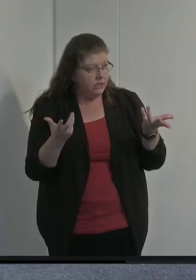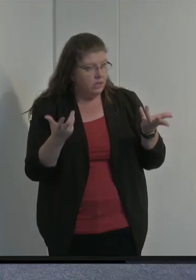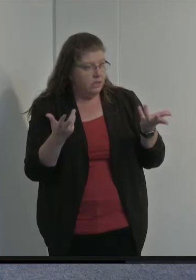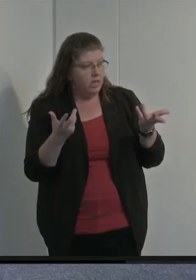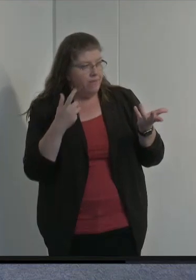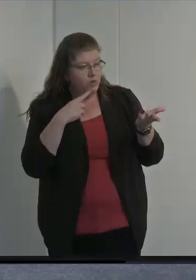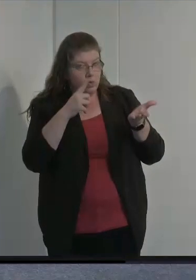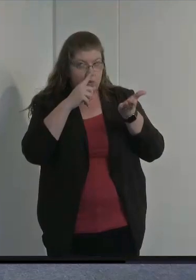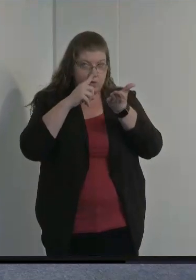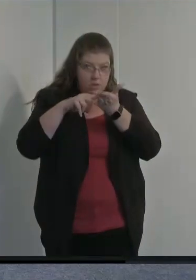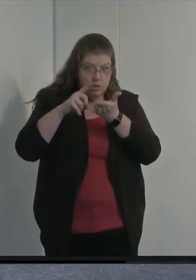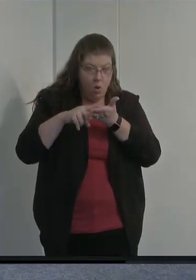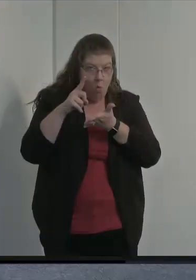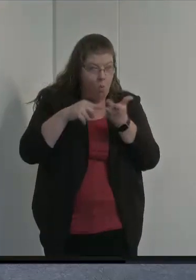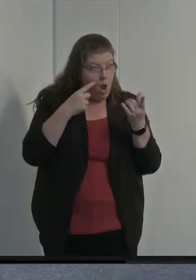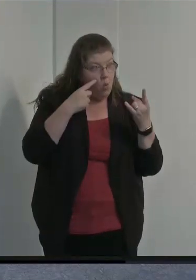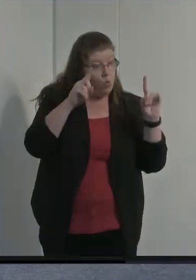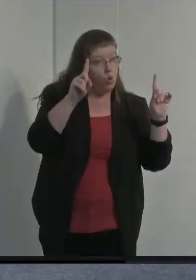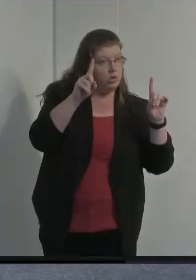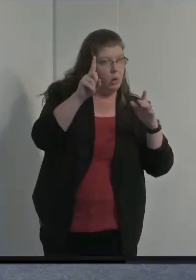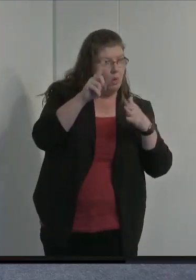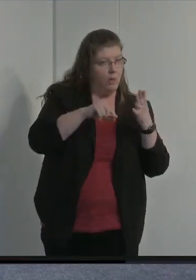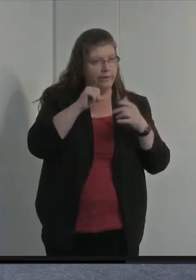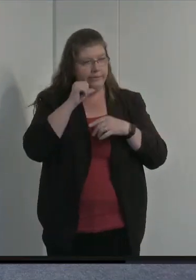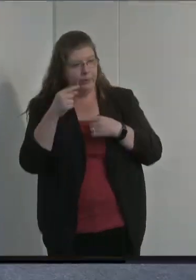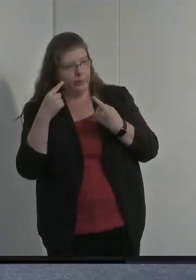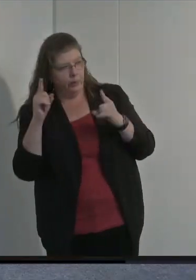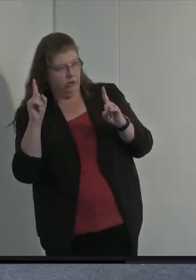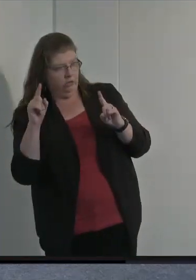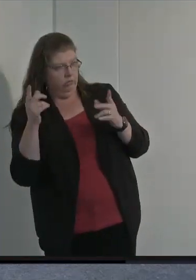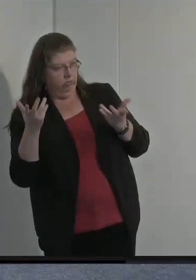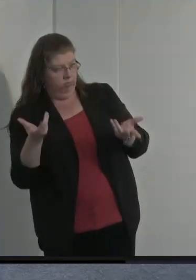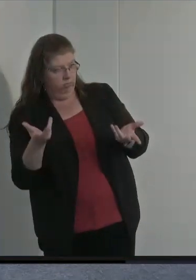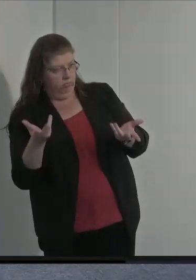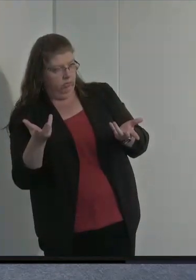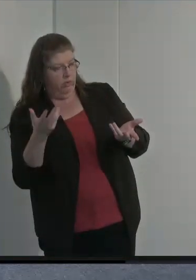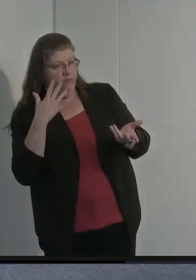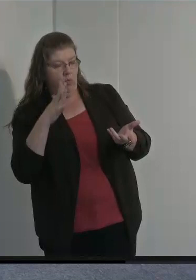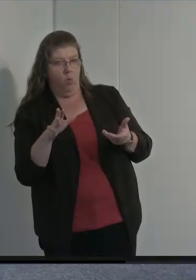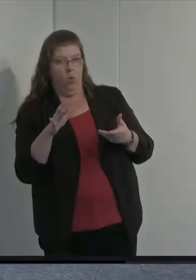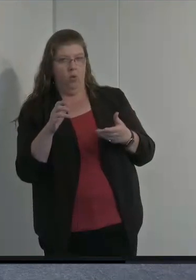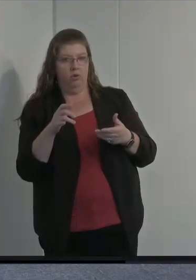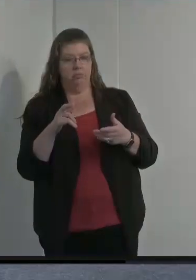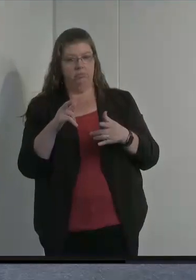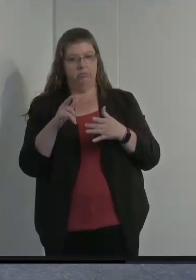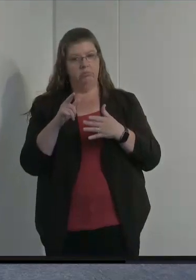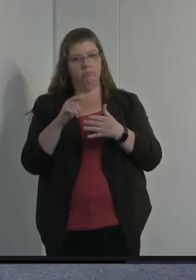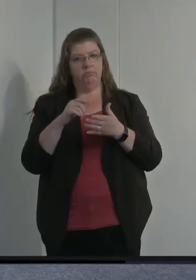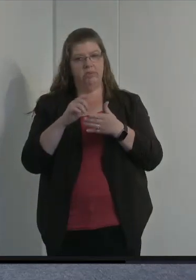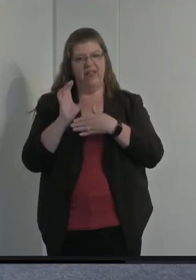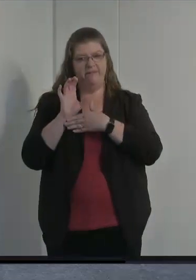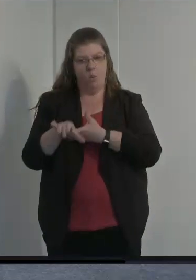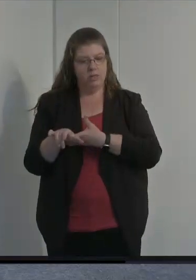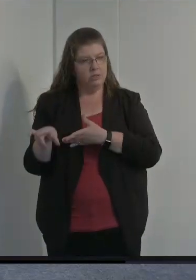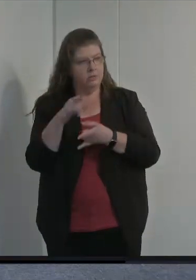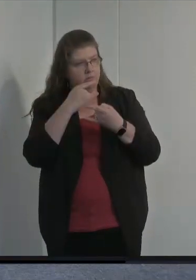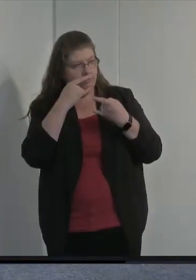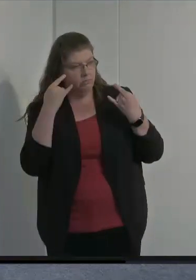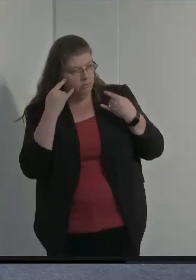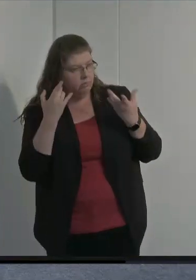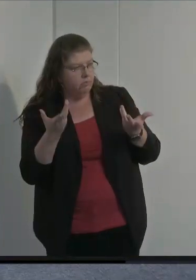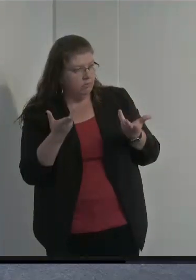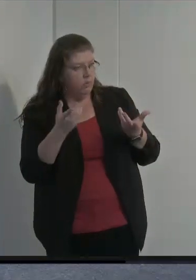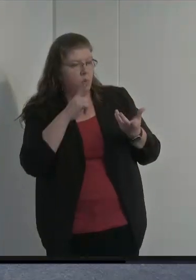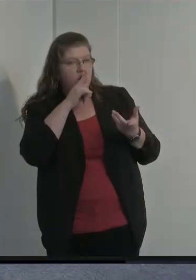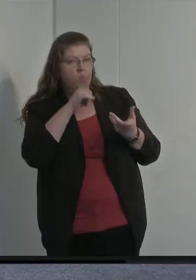of what works best and what works least in a enforcement situation, and what is really